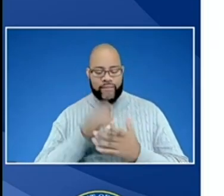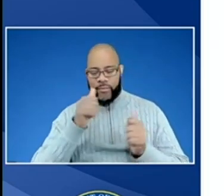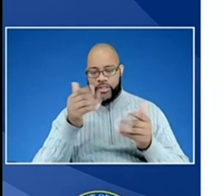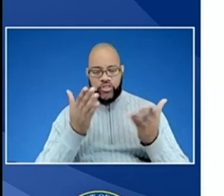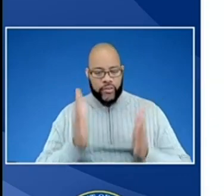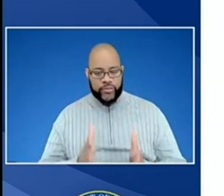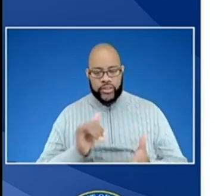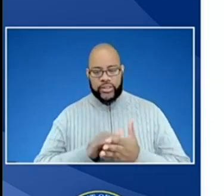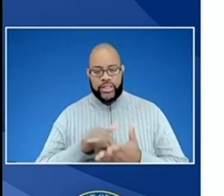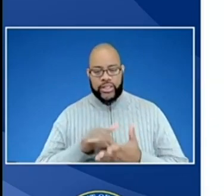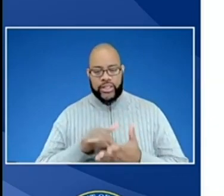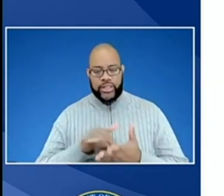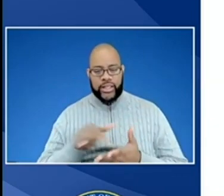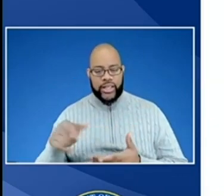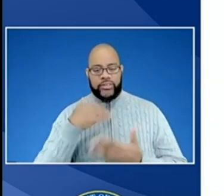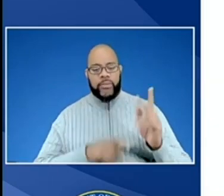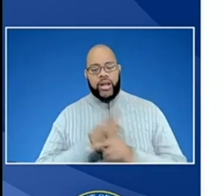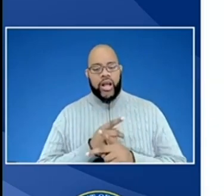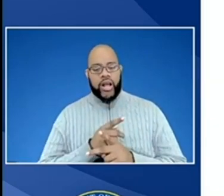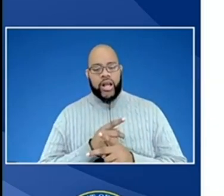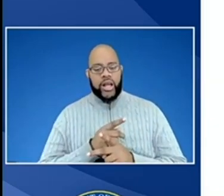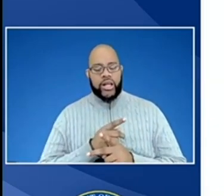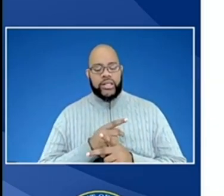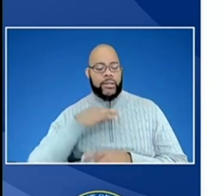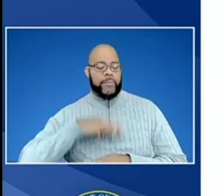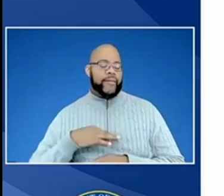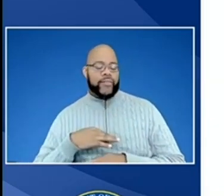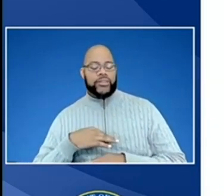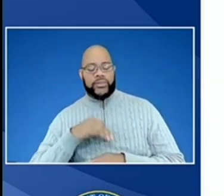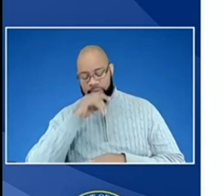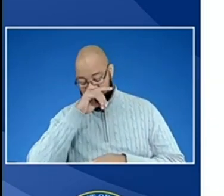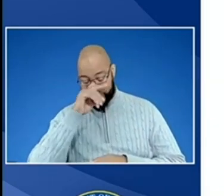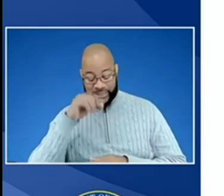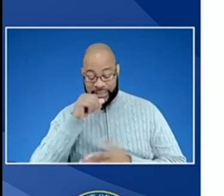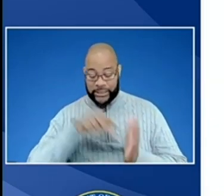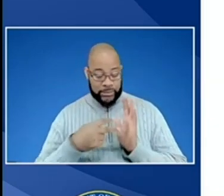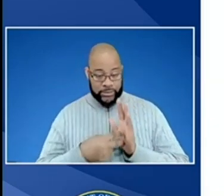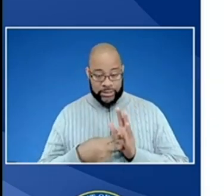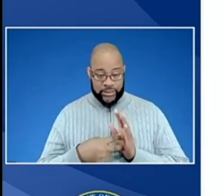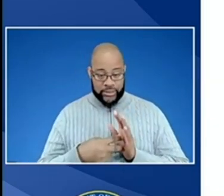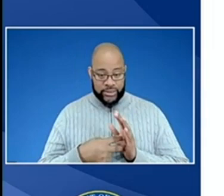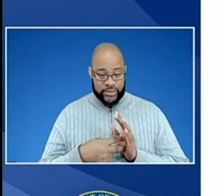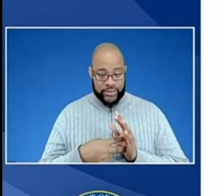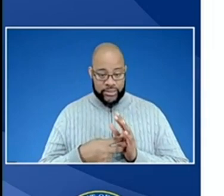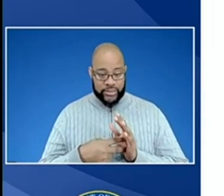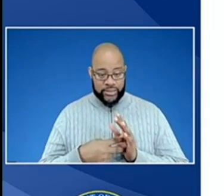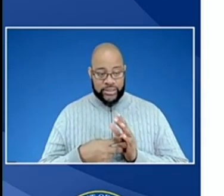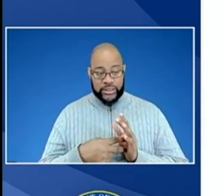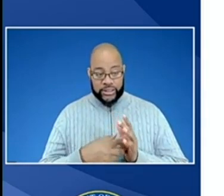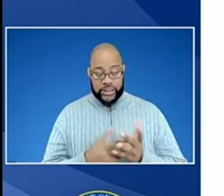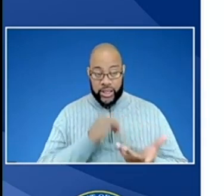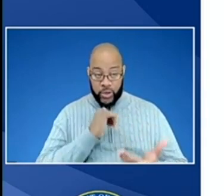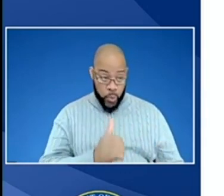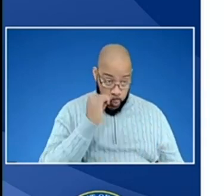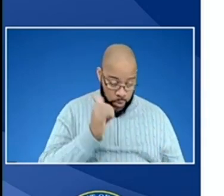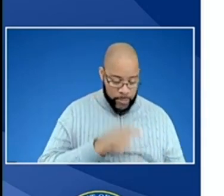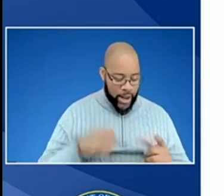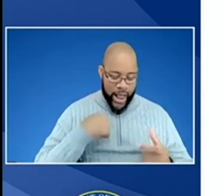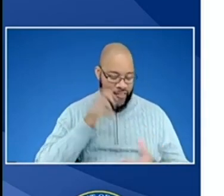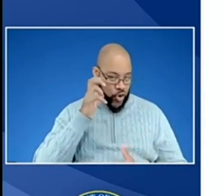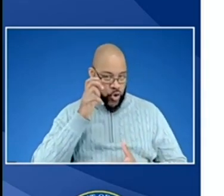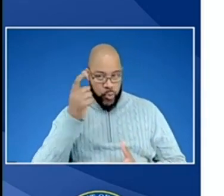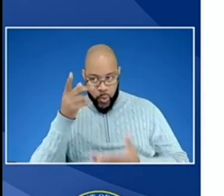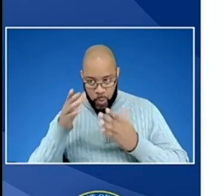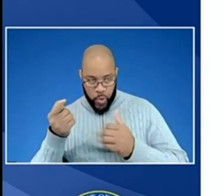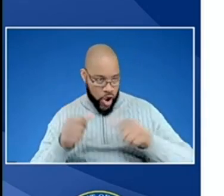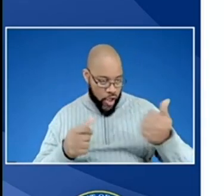servicers, that there would be some sort of inherent benefit. That doesn't mean that they're, you know, absolutely wouldn't be. I just haven't heard one way or another. It's not